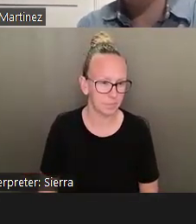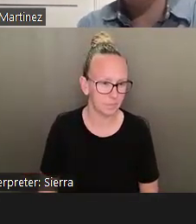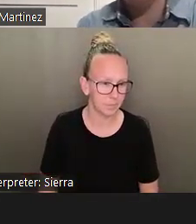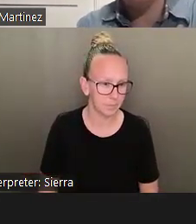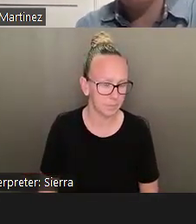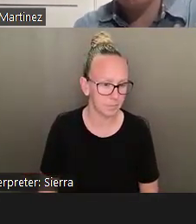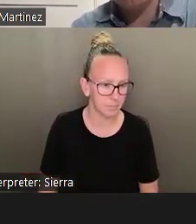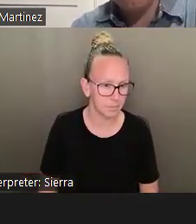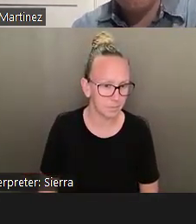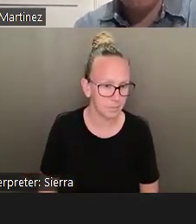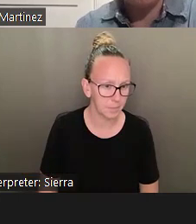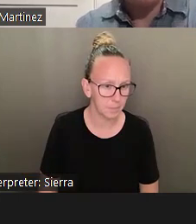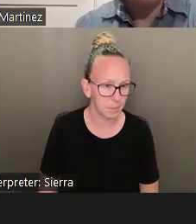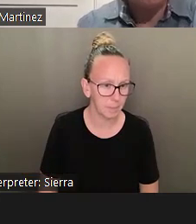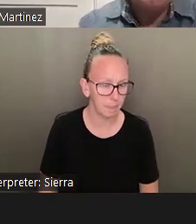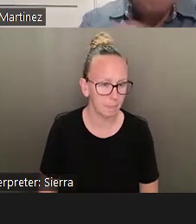than usual.